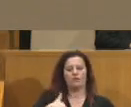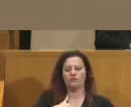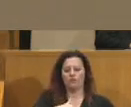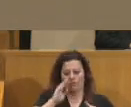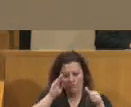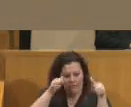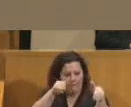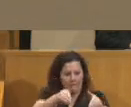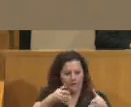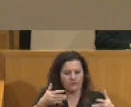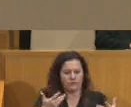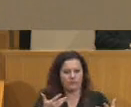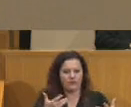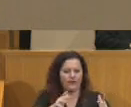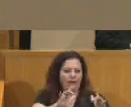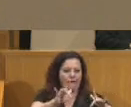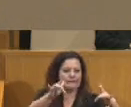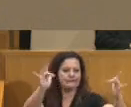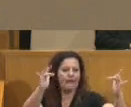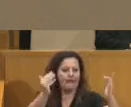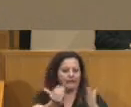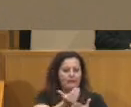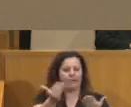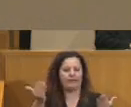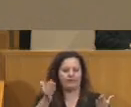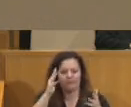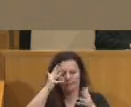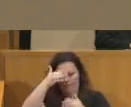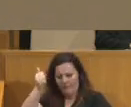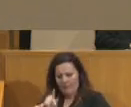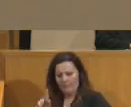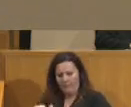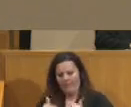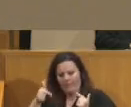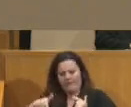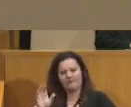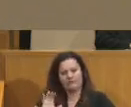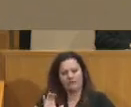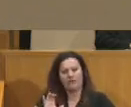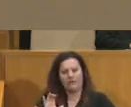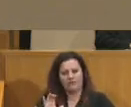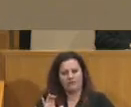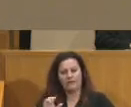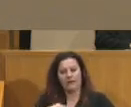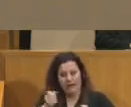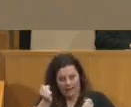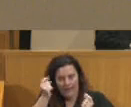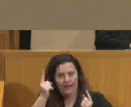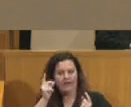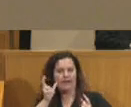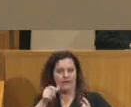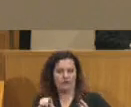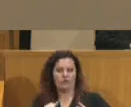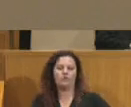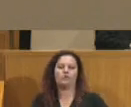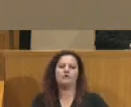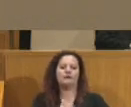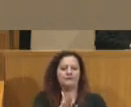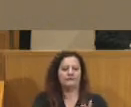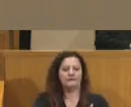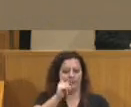increases. I hear you. And that we need to do something about the rising gun-related incidents that we're